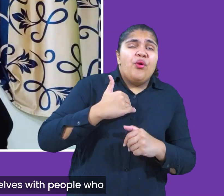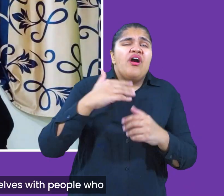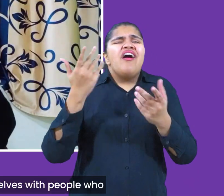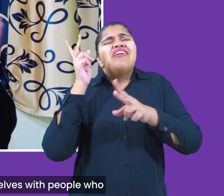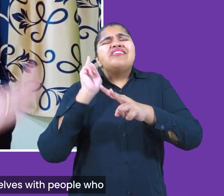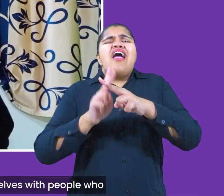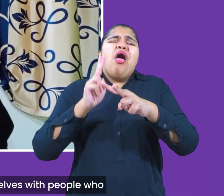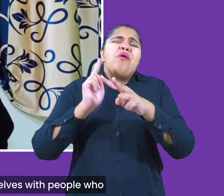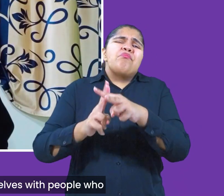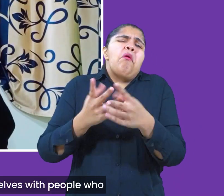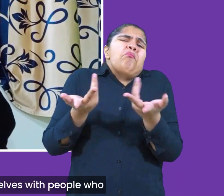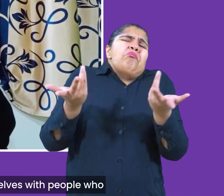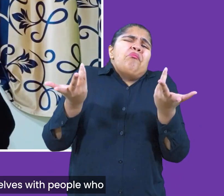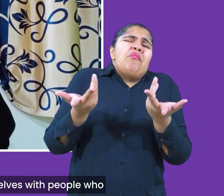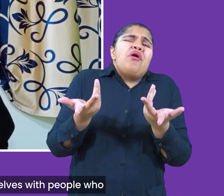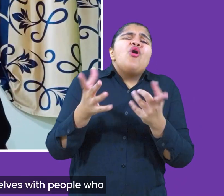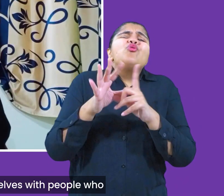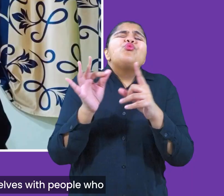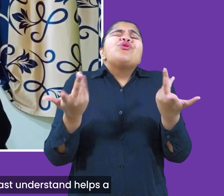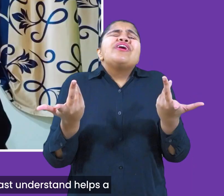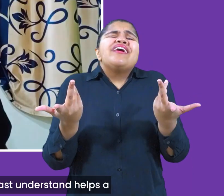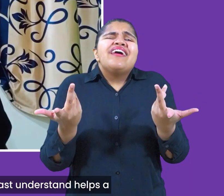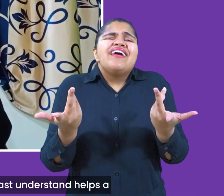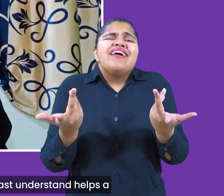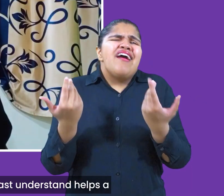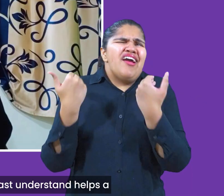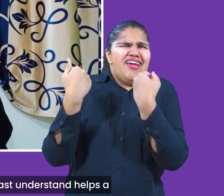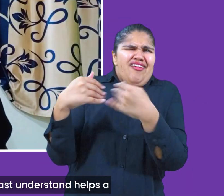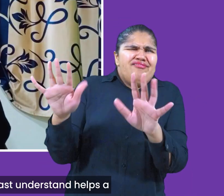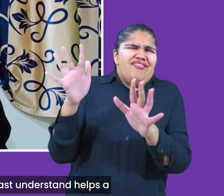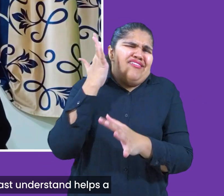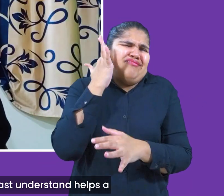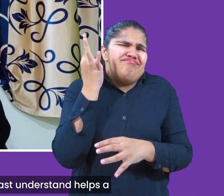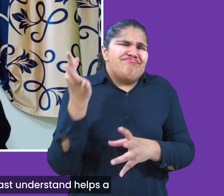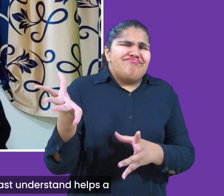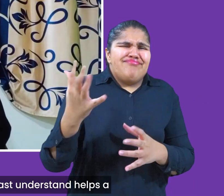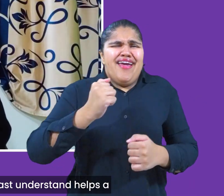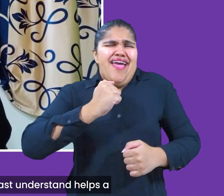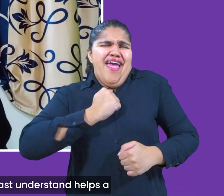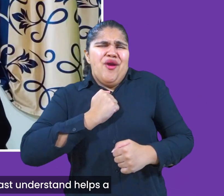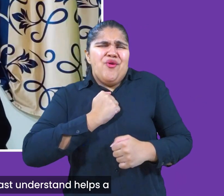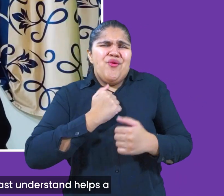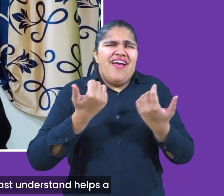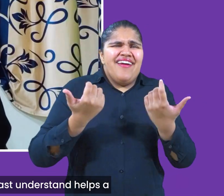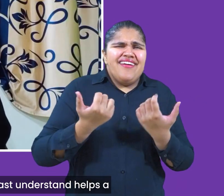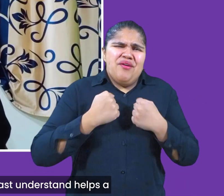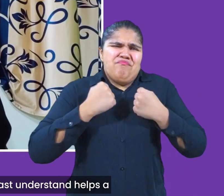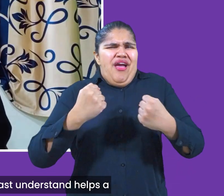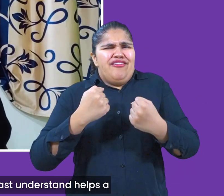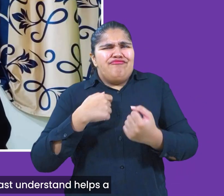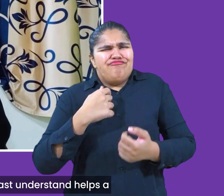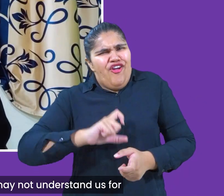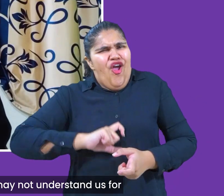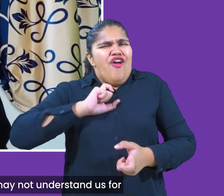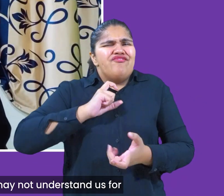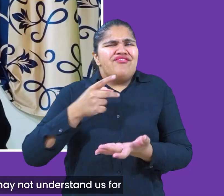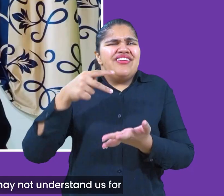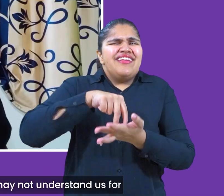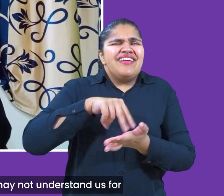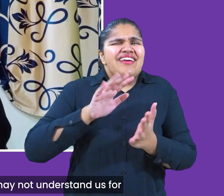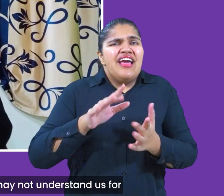like, surrounding ourselves with people who actually lift us up, who actually at least understand, it helps a